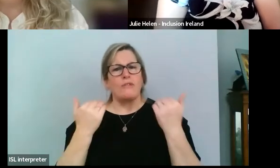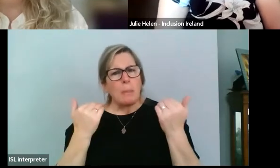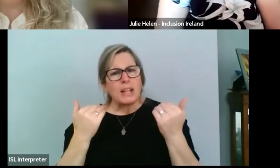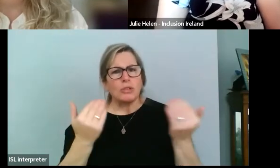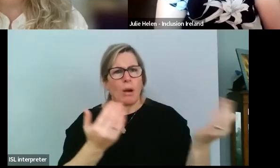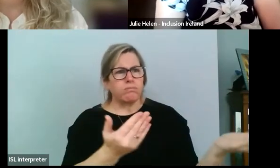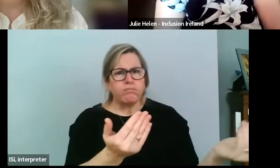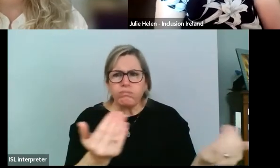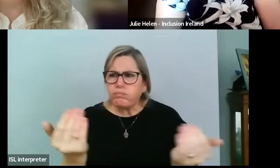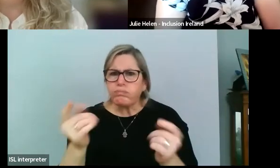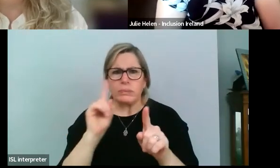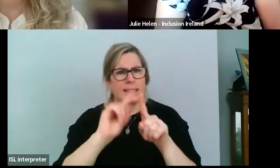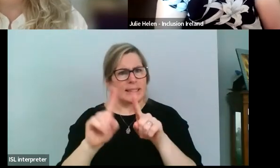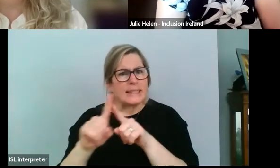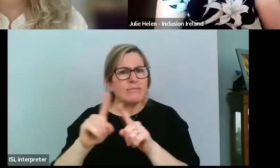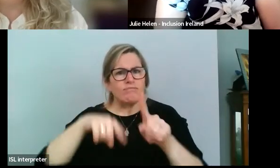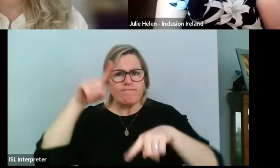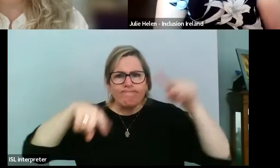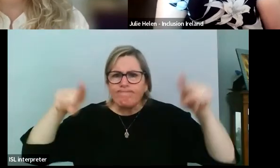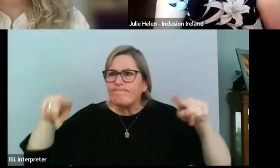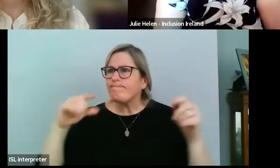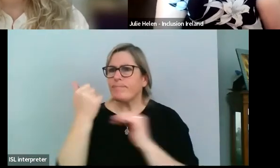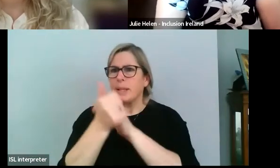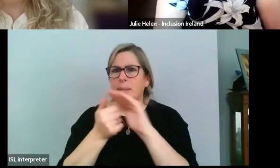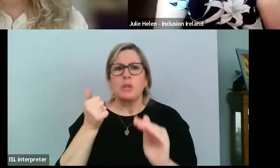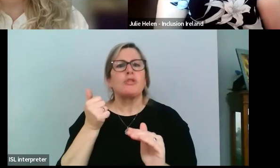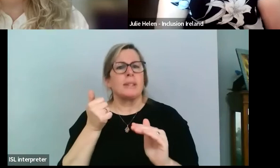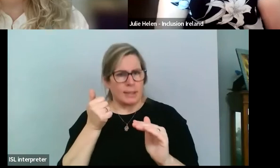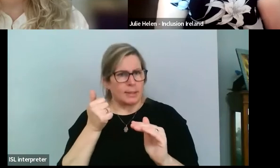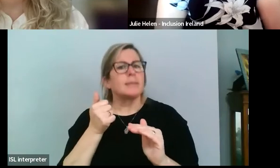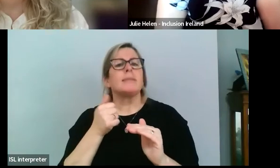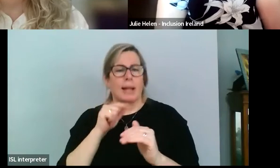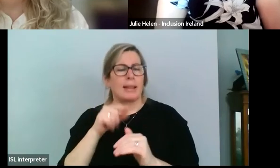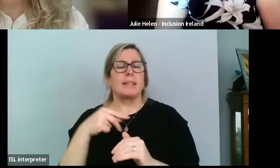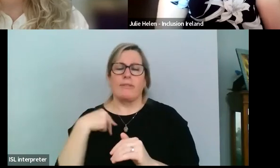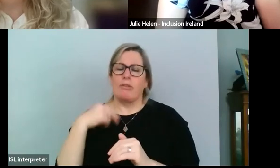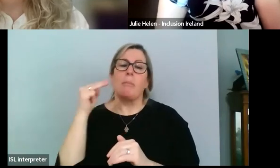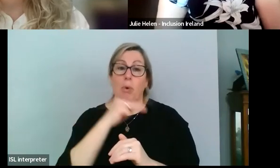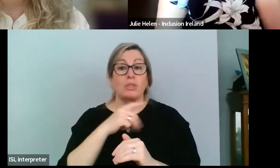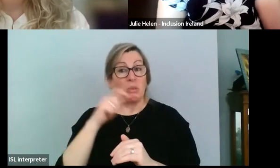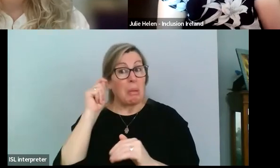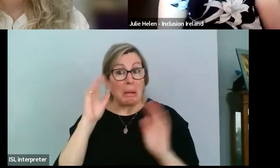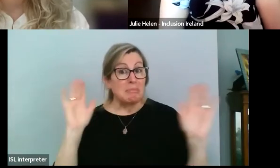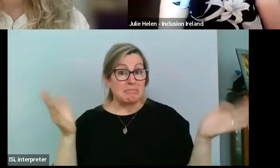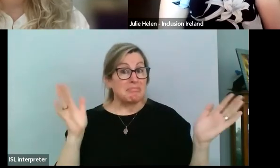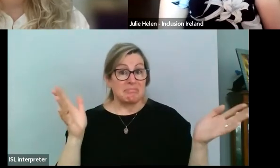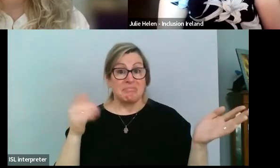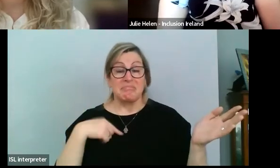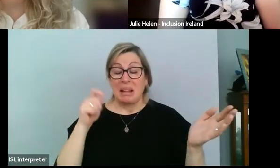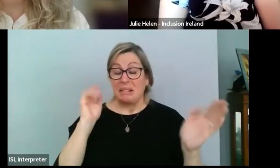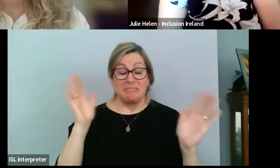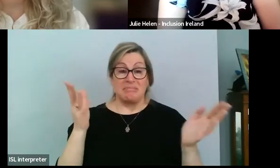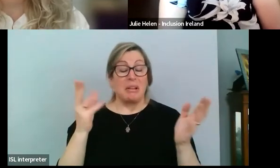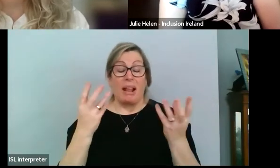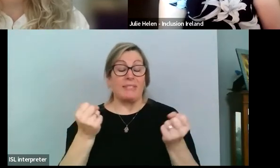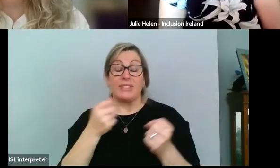information and experience as a result of that. And that's really important. So I think that's all I have to say, really.